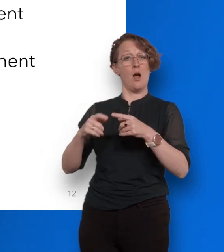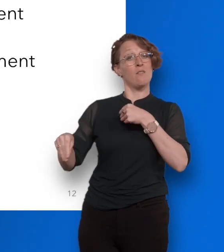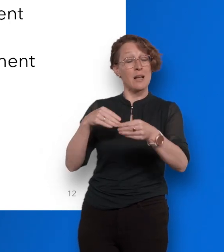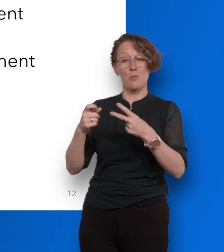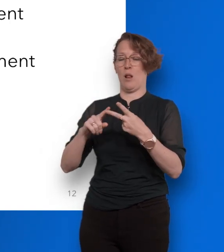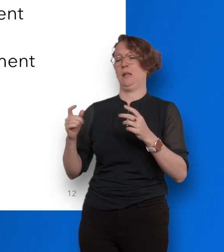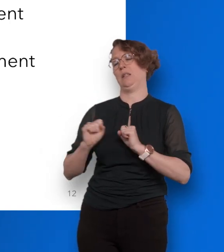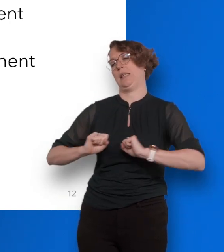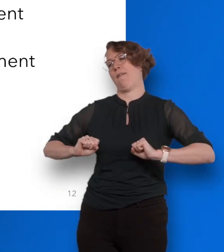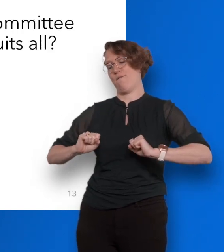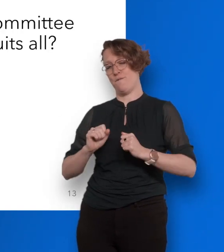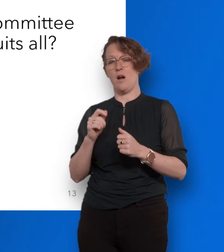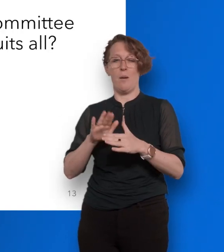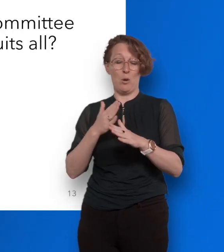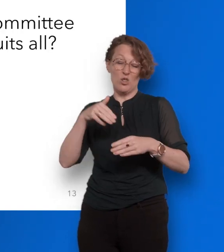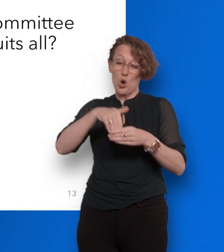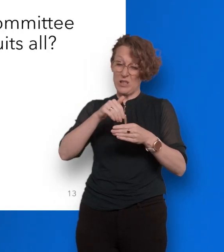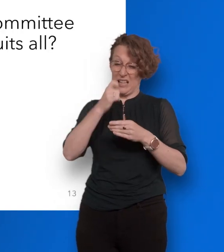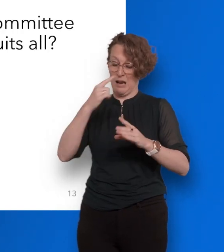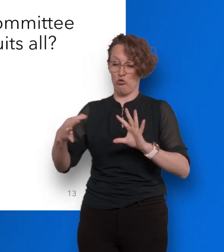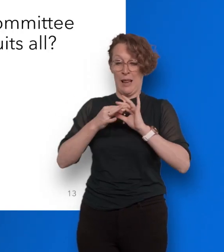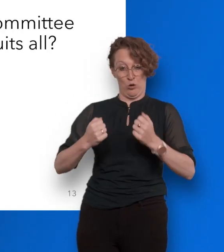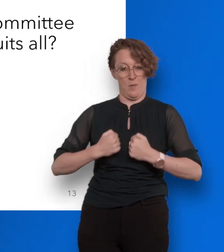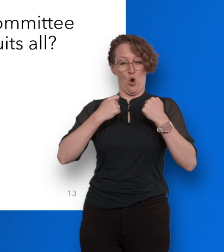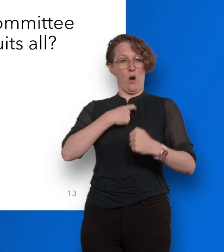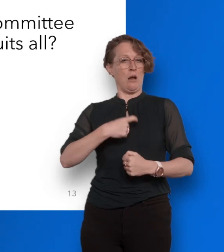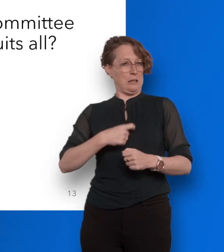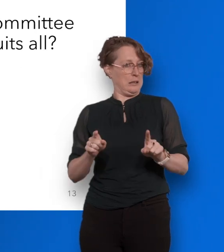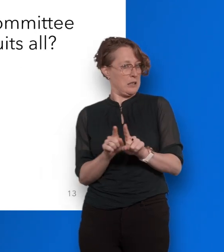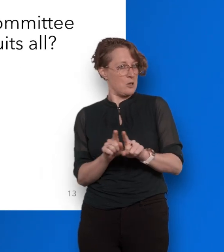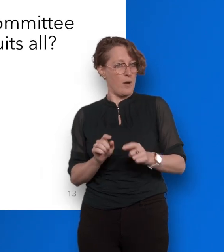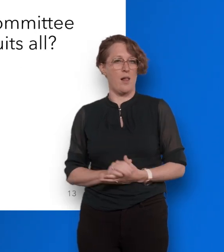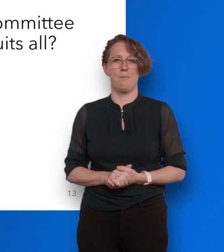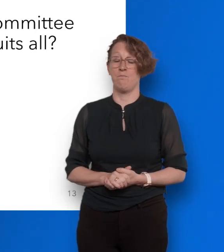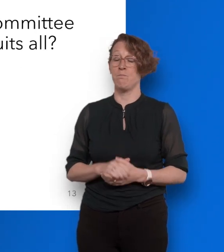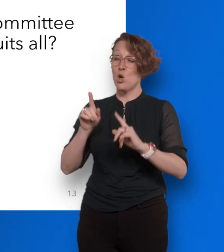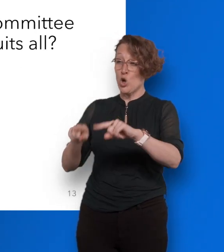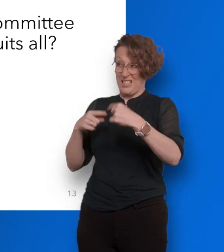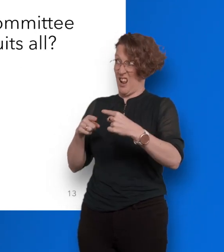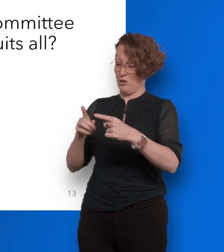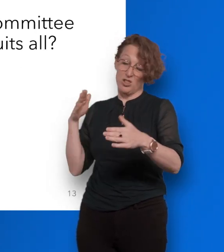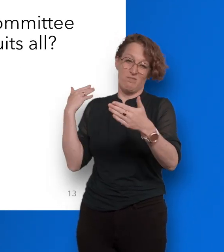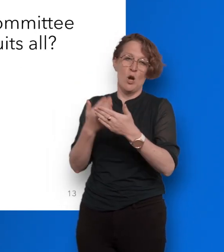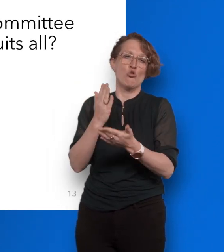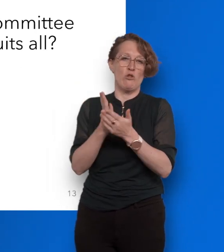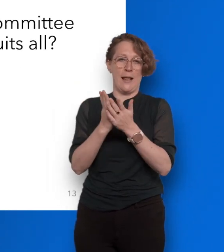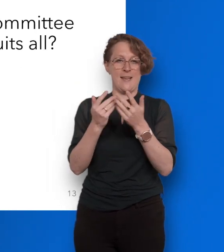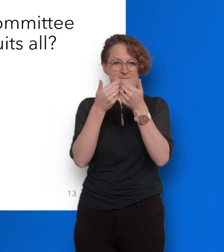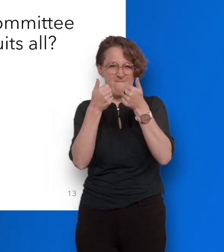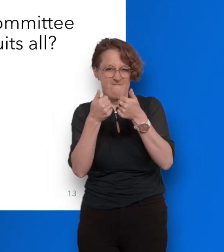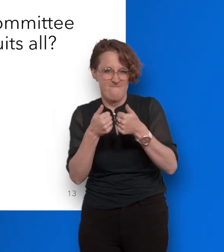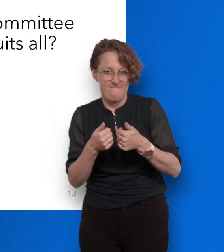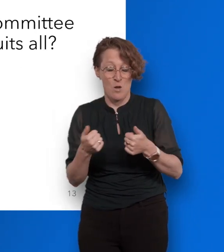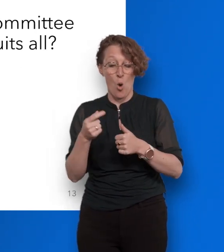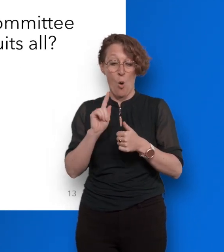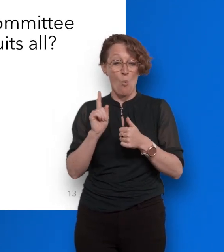in terms of its content, because the content can relate to people's identities as well. So some of the challenges is really kind of separating,